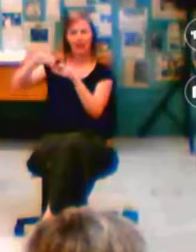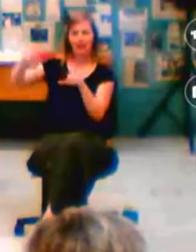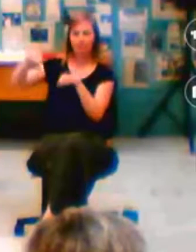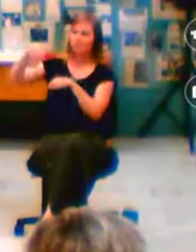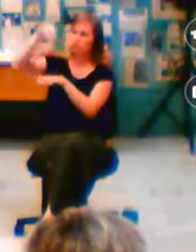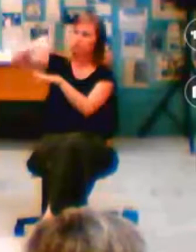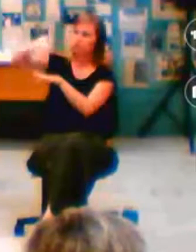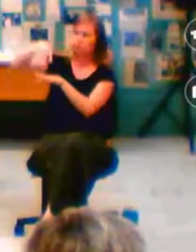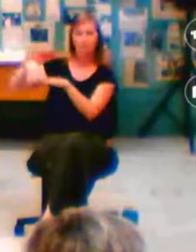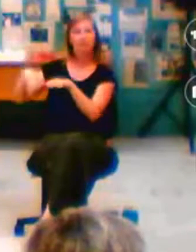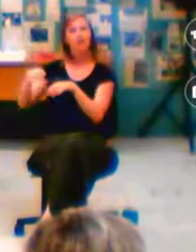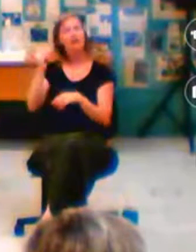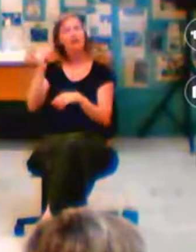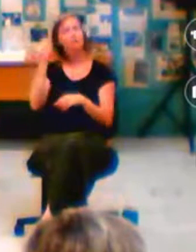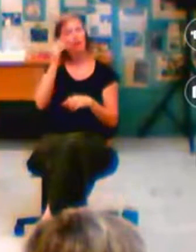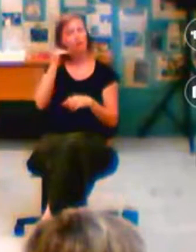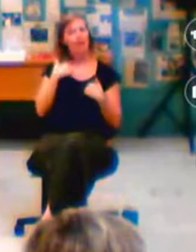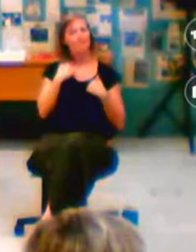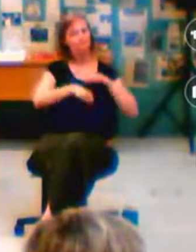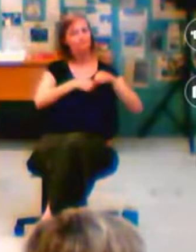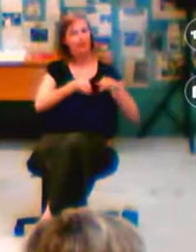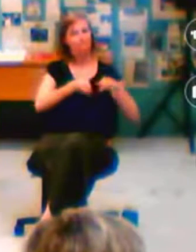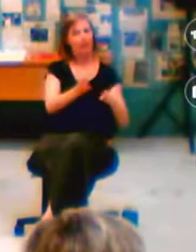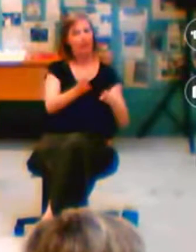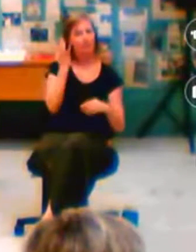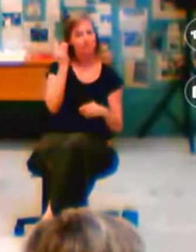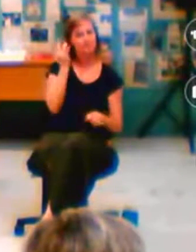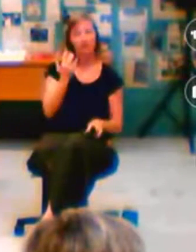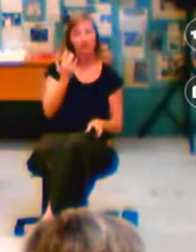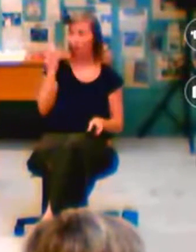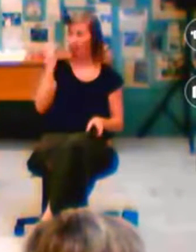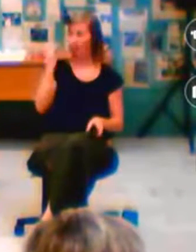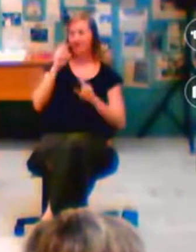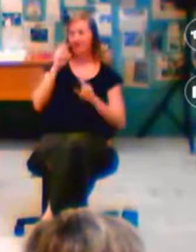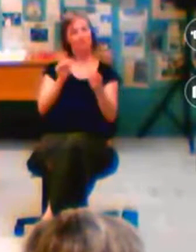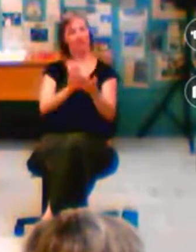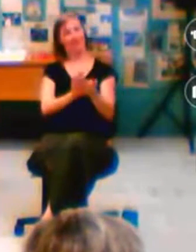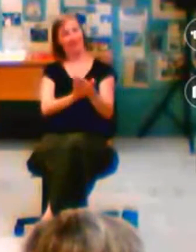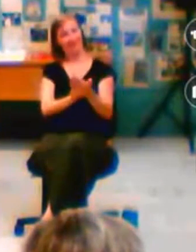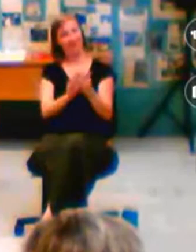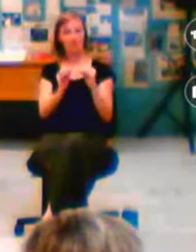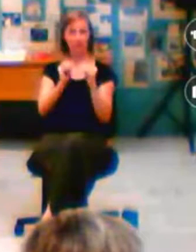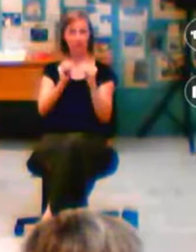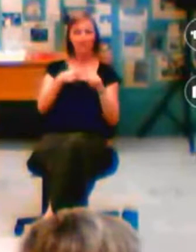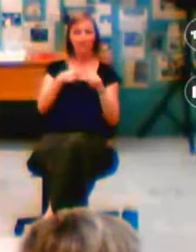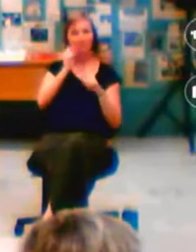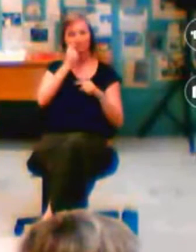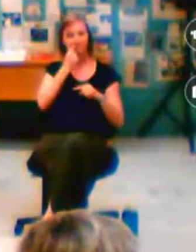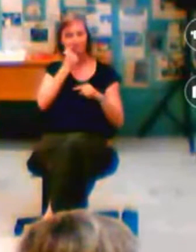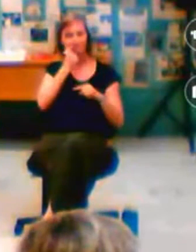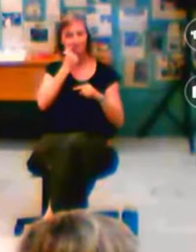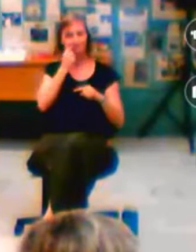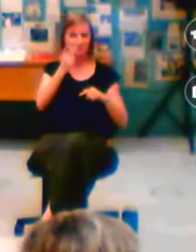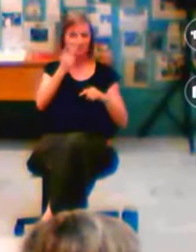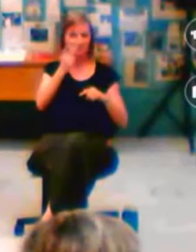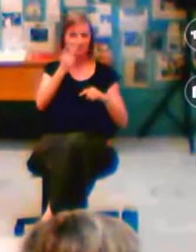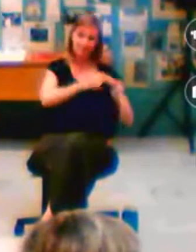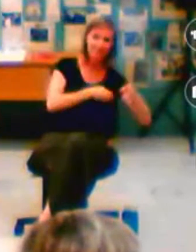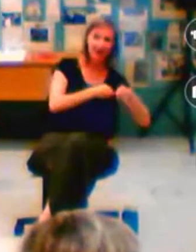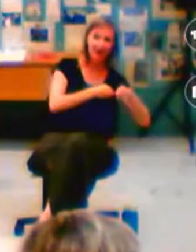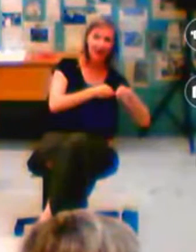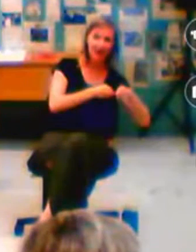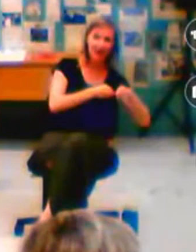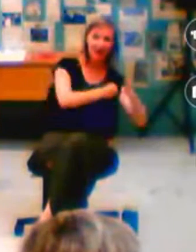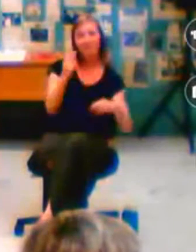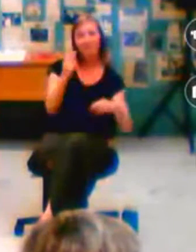funding as Colorado Care will control. We have no mental health beds. Why do we have bike paths and solar panels rather than mental health